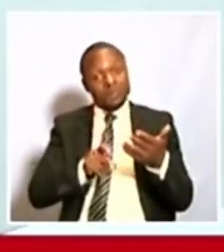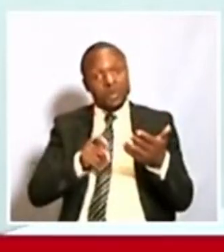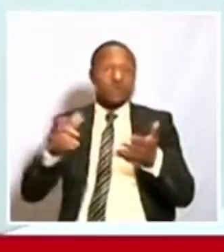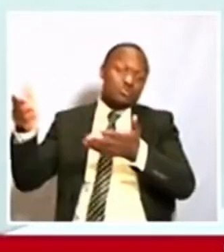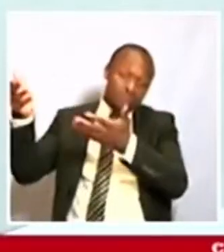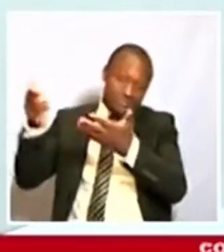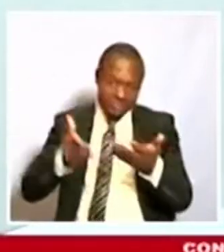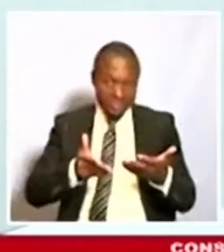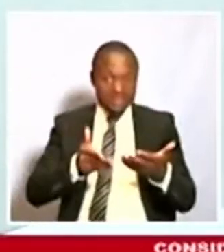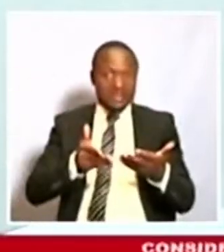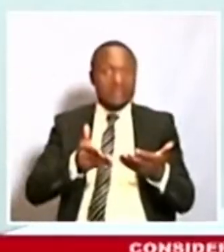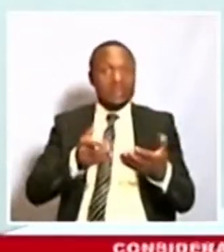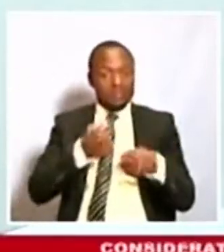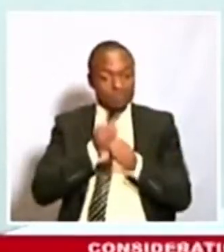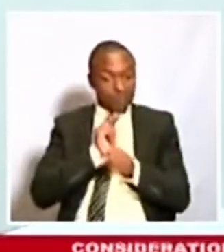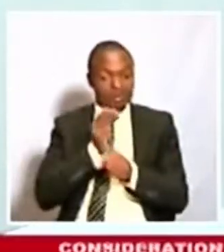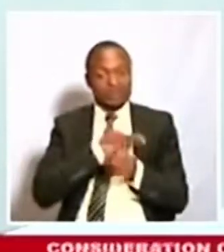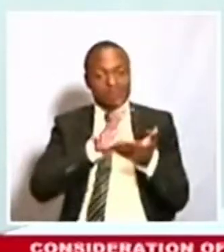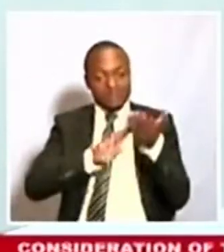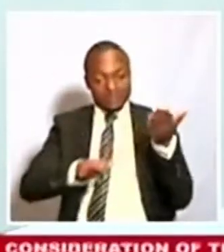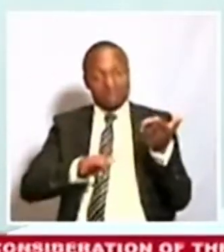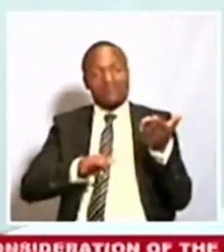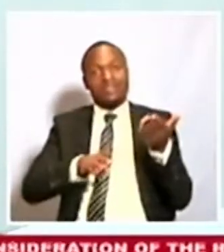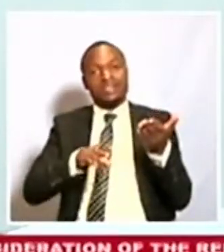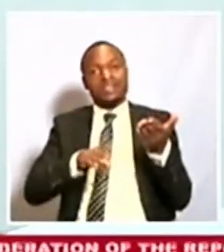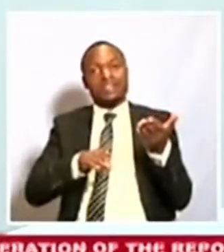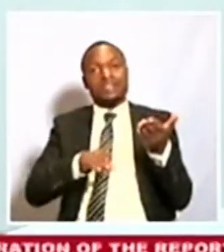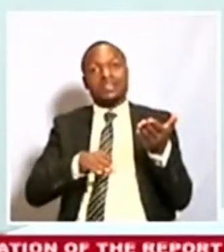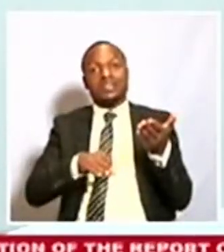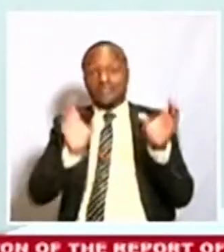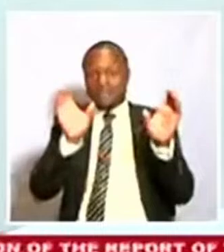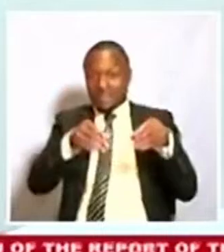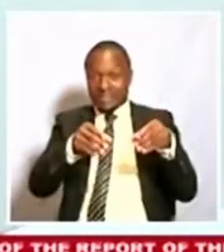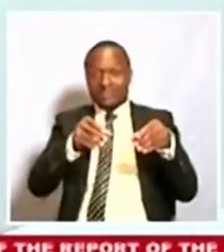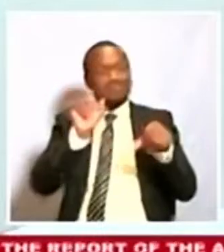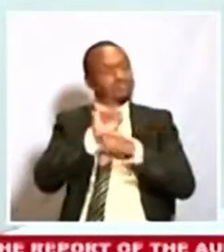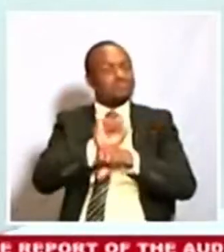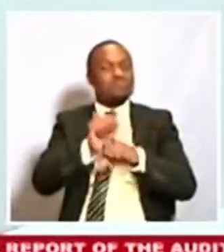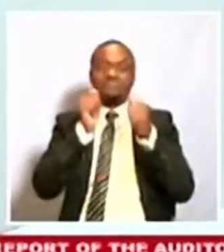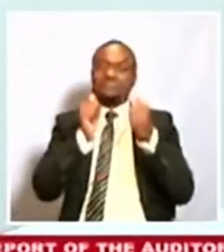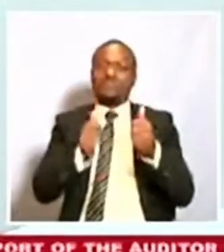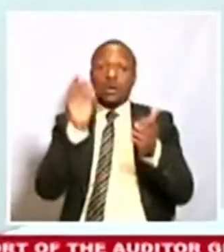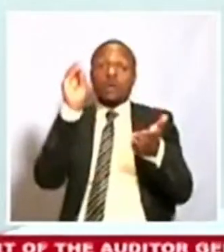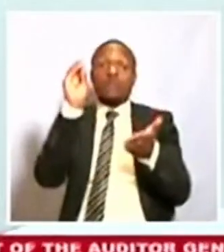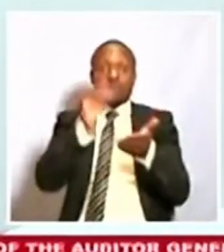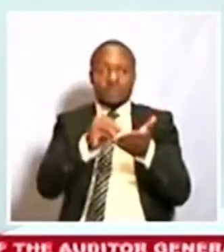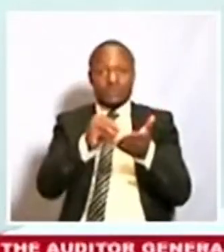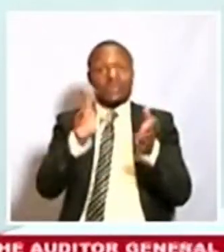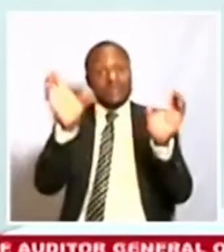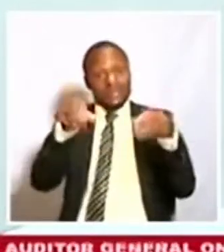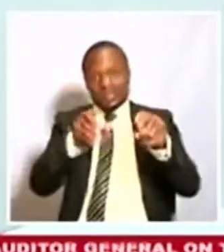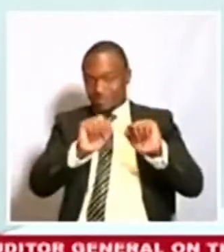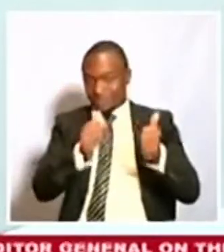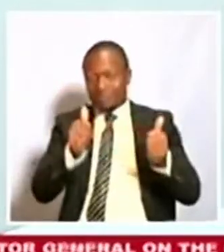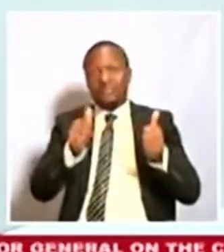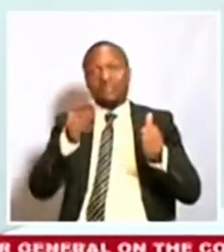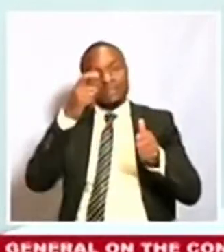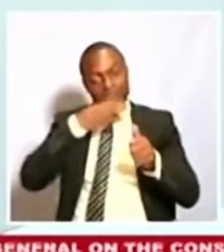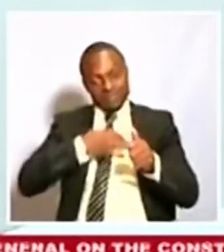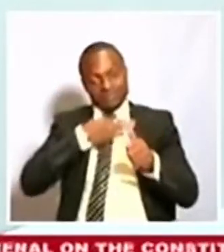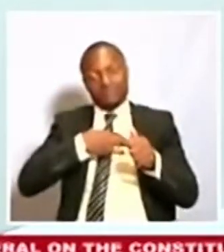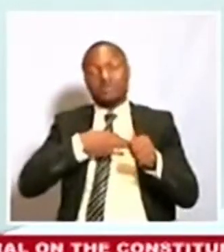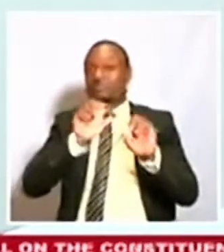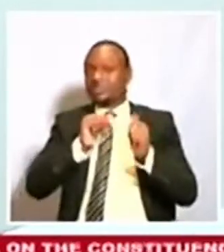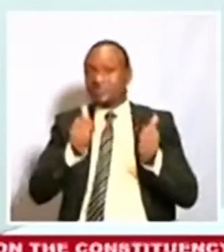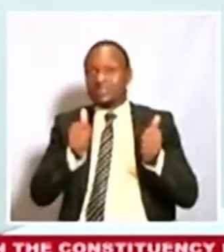able to convince us, yes, that our house is in order. Go and put your house in order as you go back. And I wish you well. At this